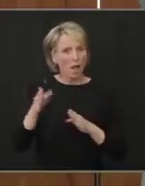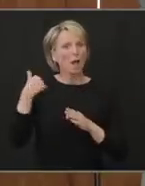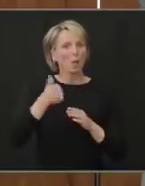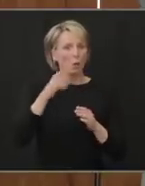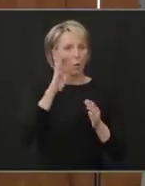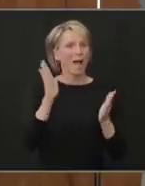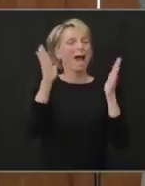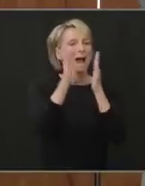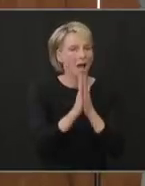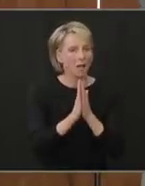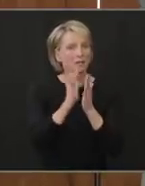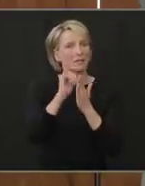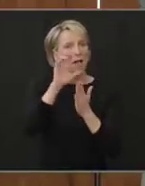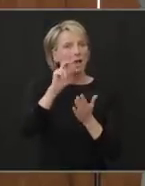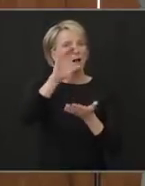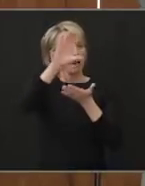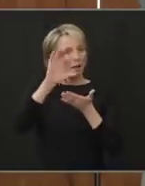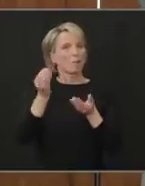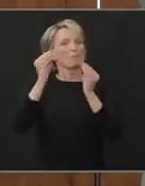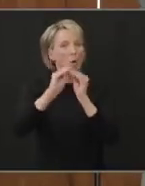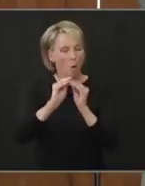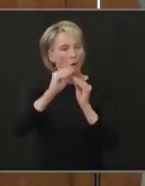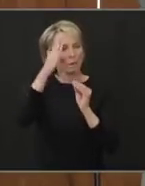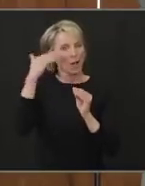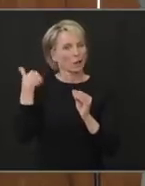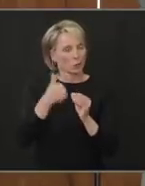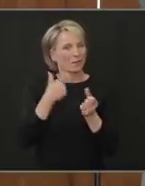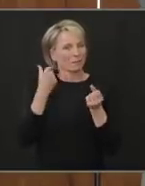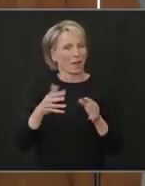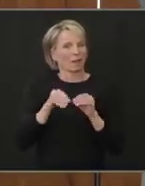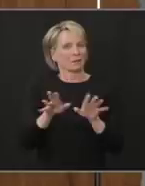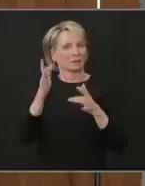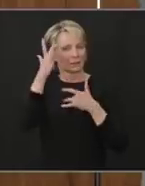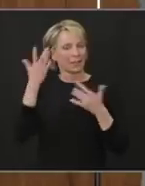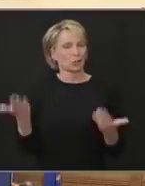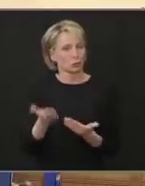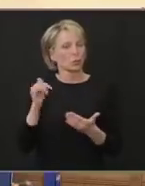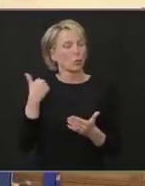than Connecticut's fair share because we're bearing more than our fair share of the burden.